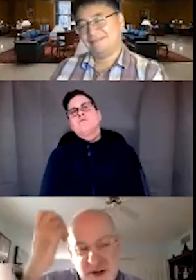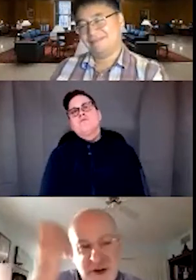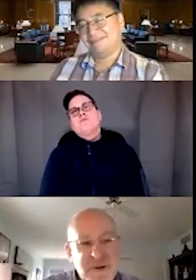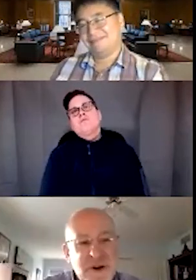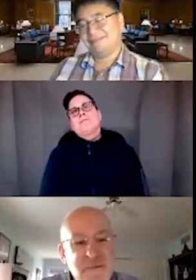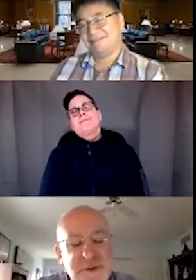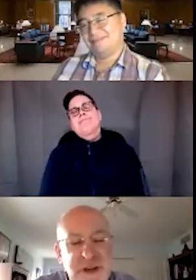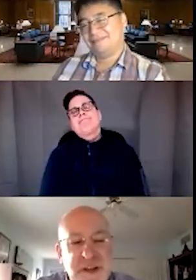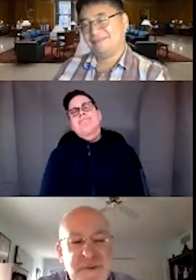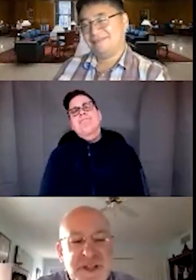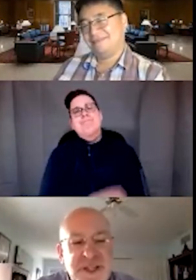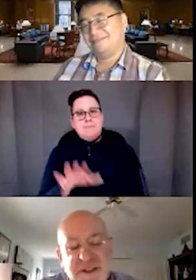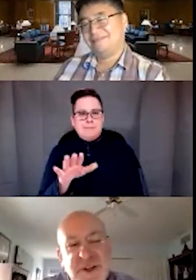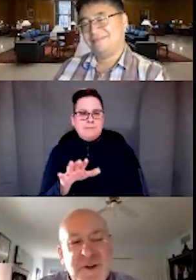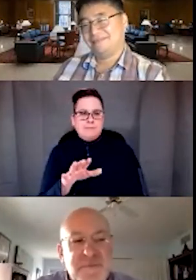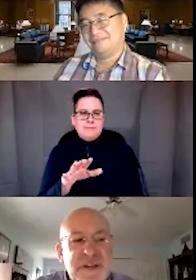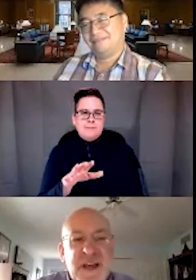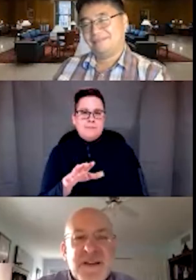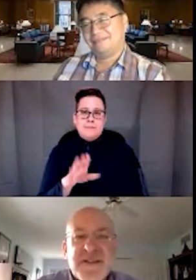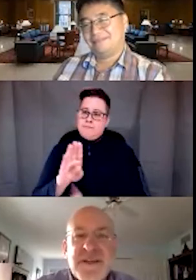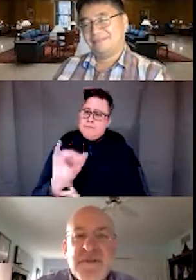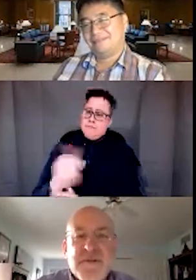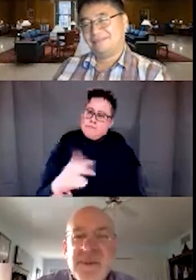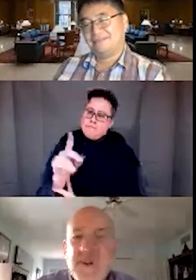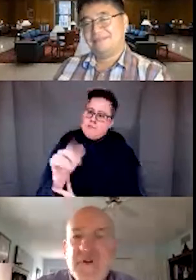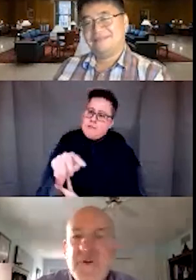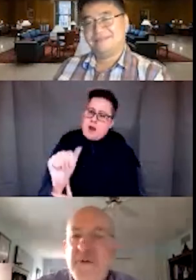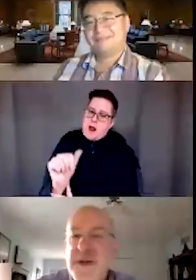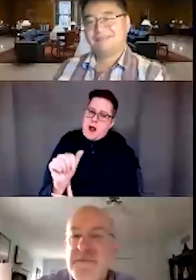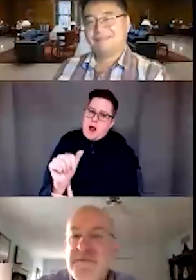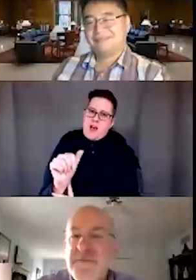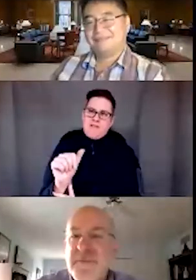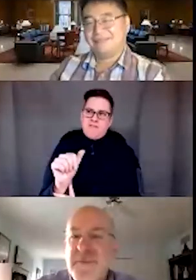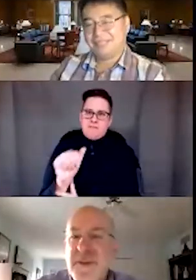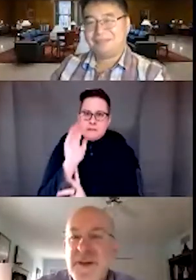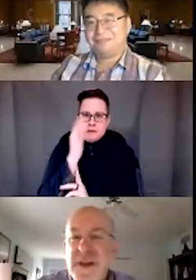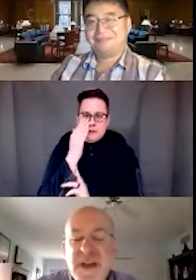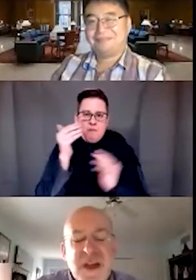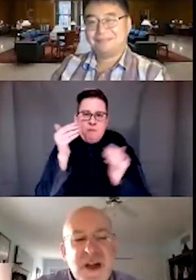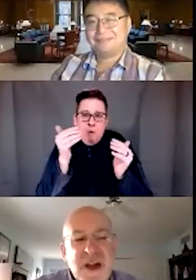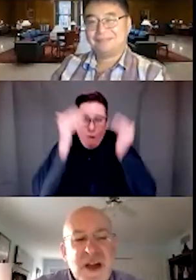You know, almost by definition, the term big data seems overwhelming.